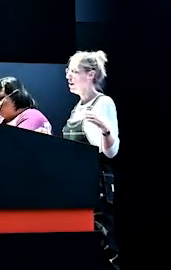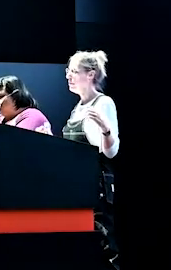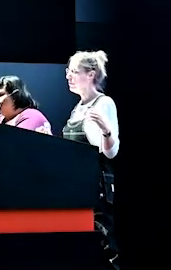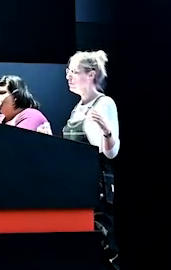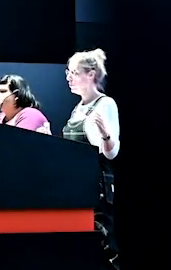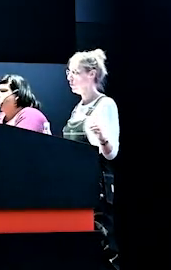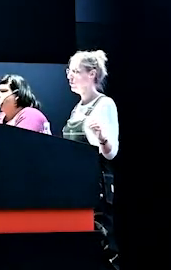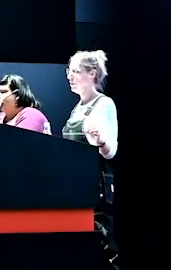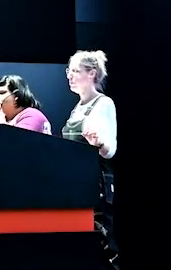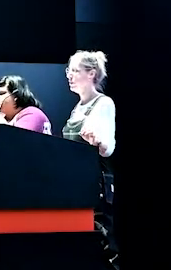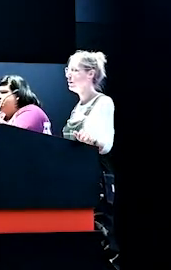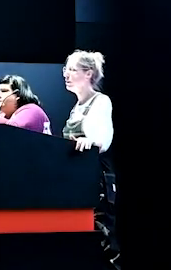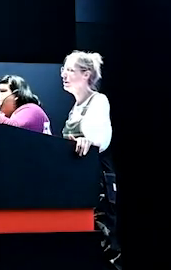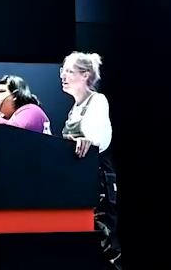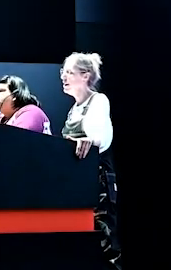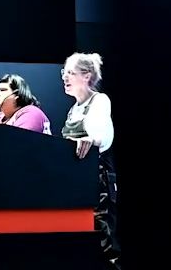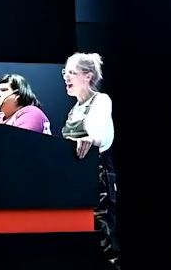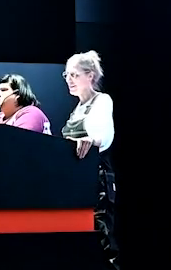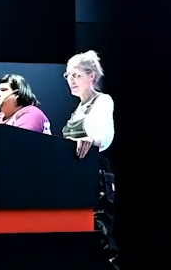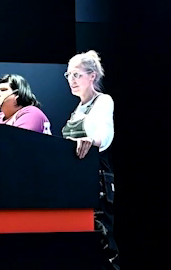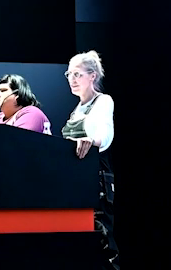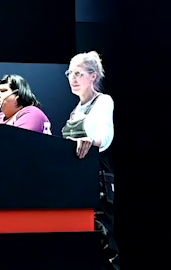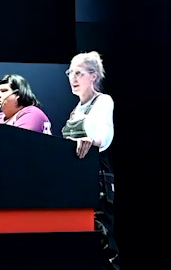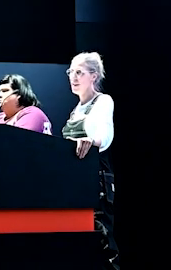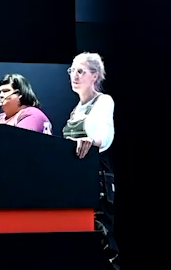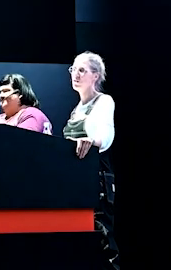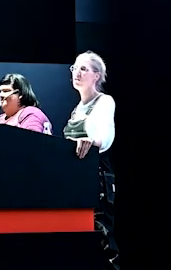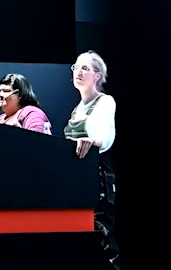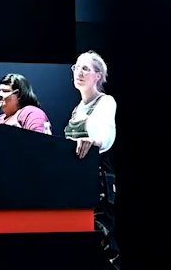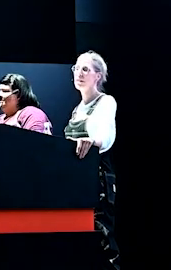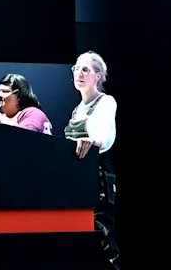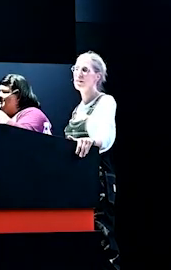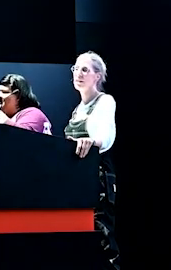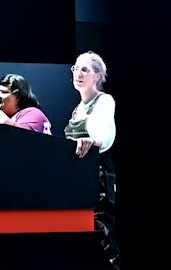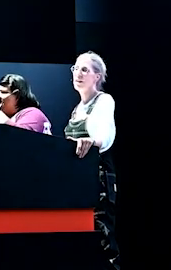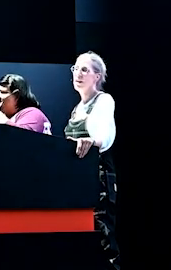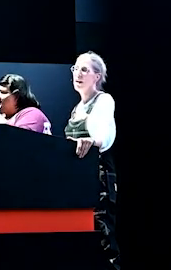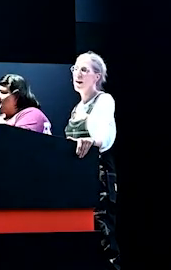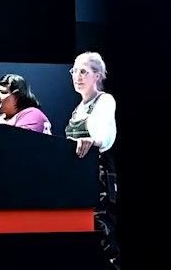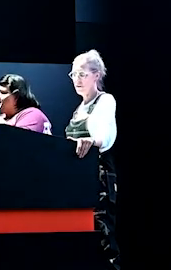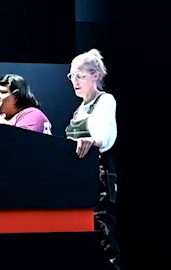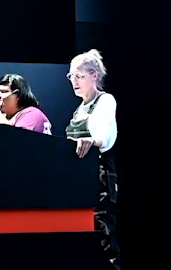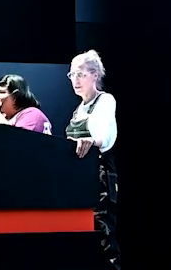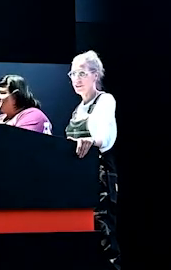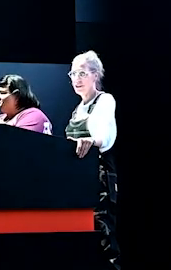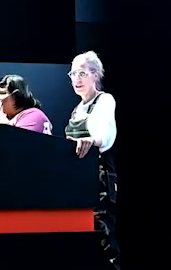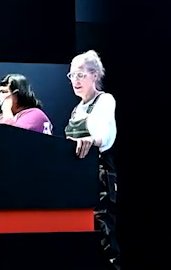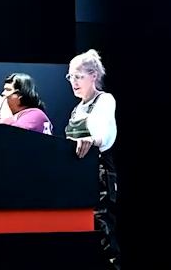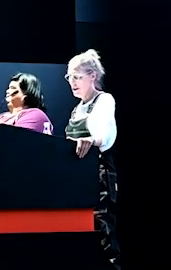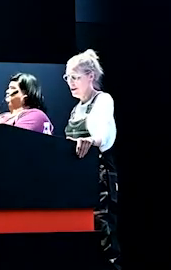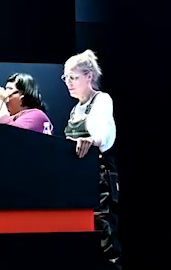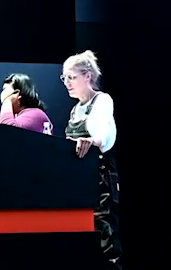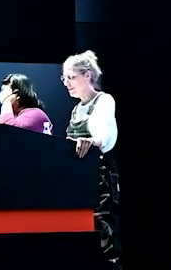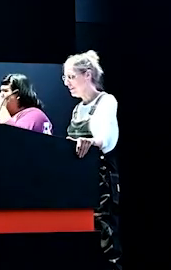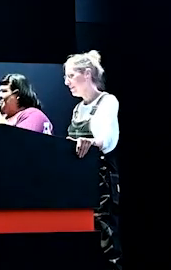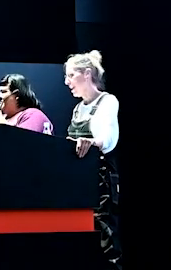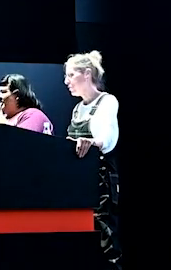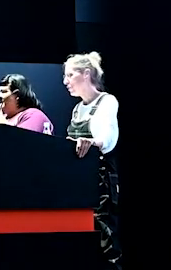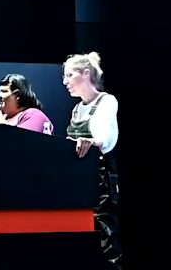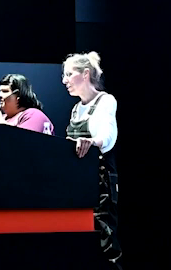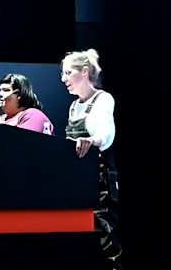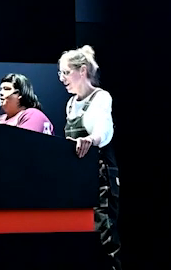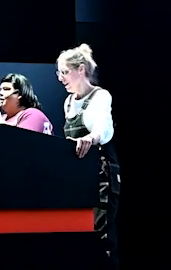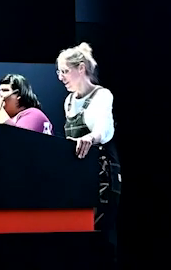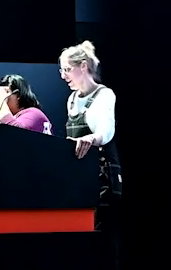their most simple essence, and they're still identifiable. The